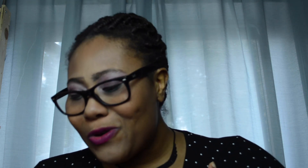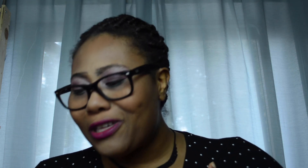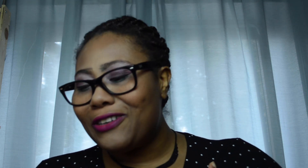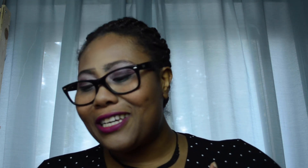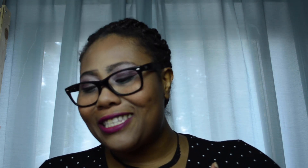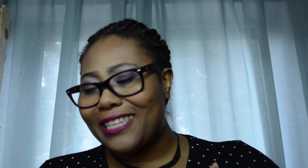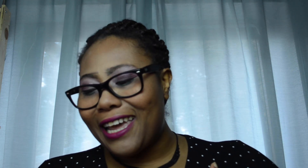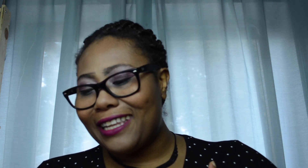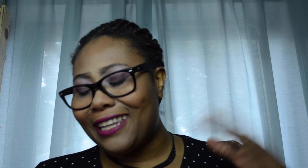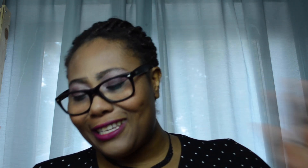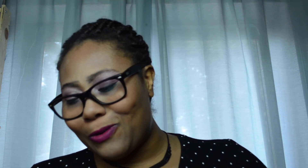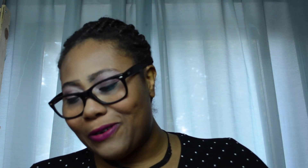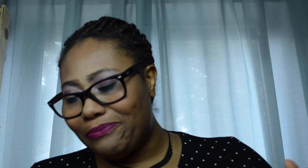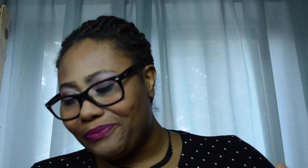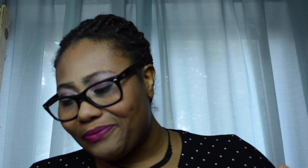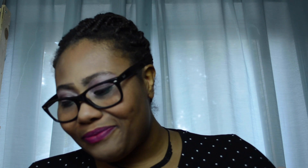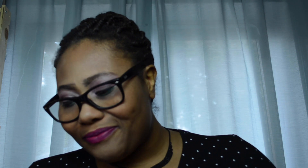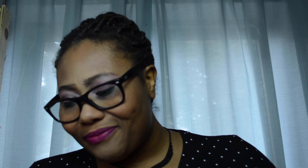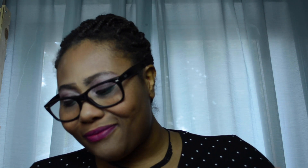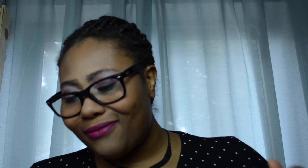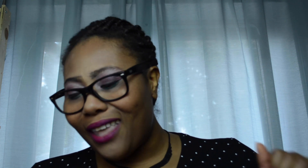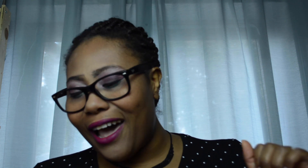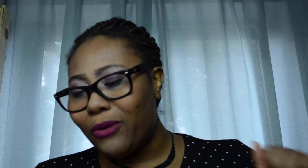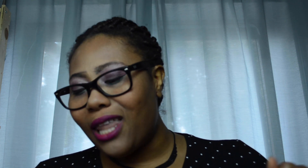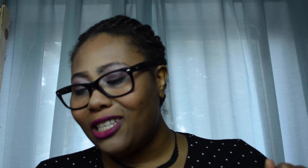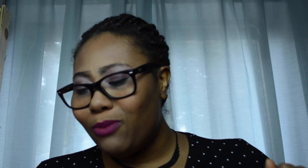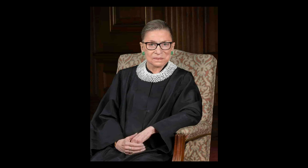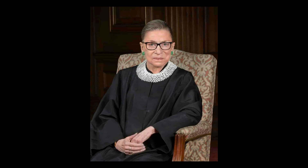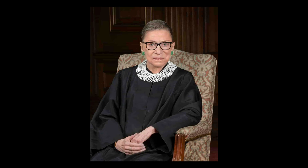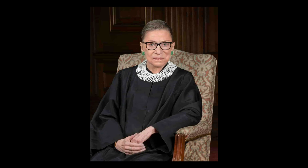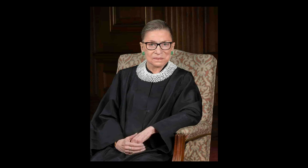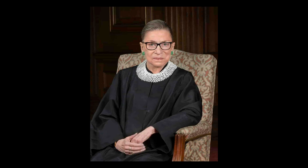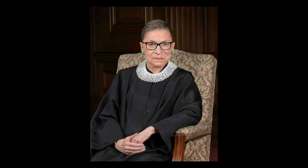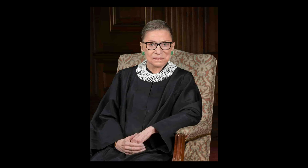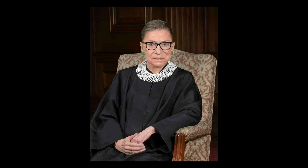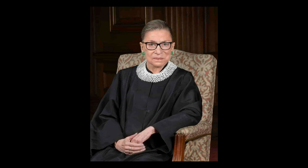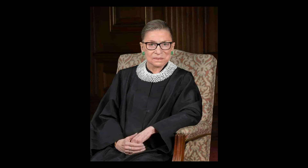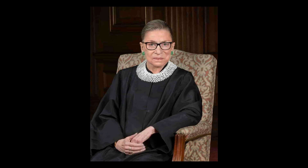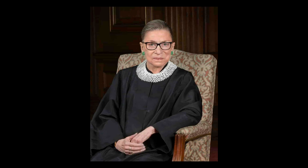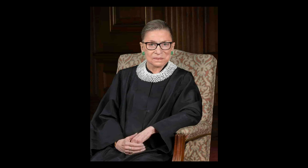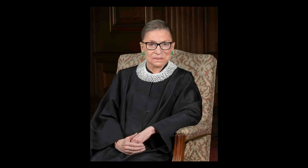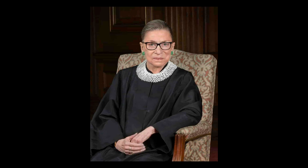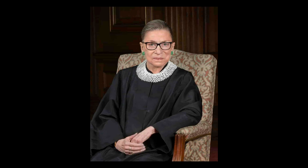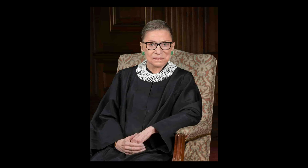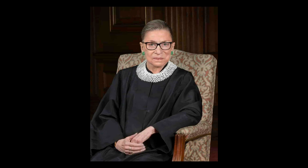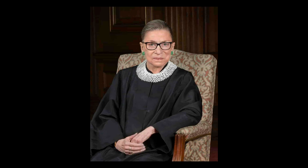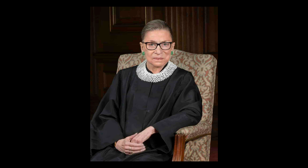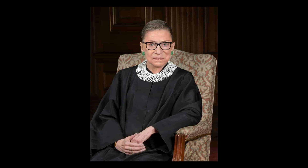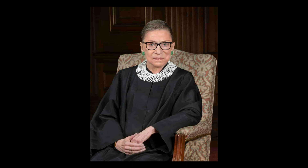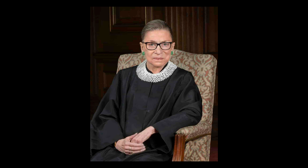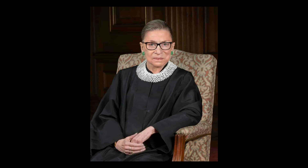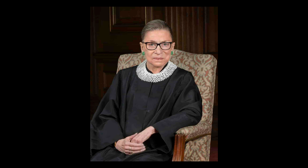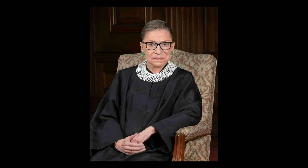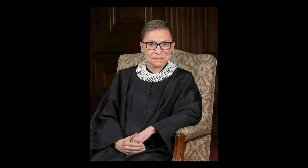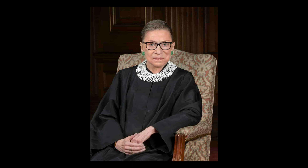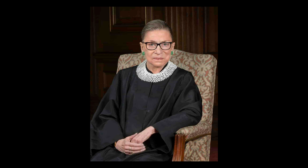So Ruth goes on to say, next quote, I would like to be remembered as someone who used whatever talent she had